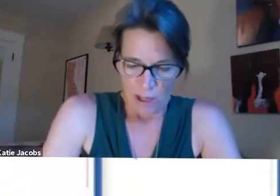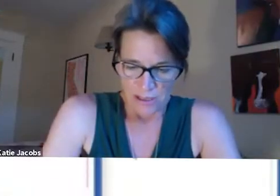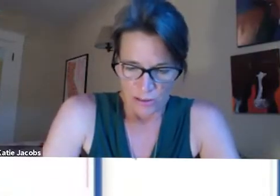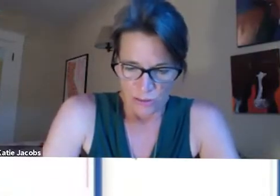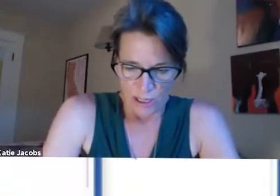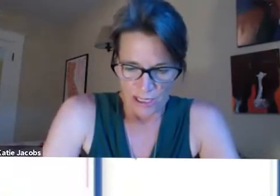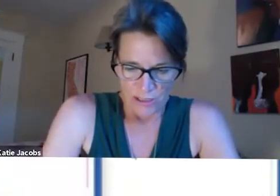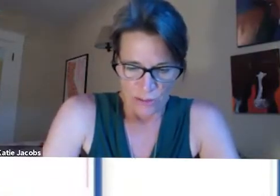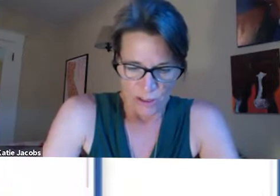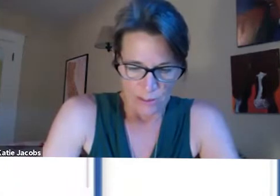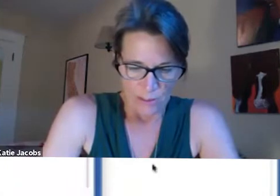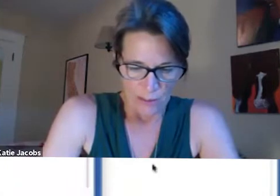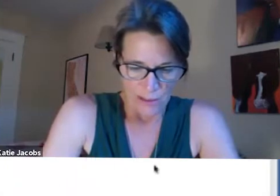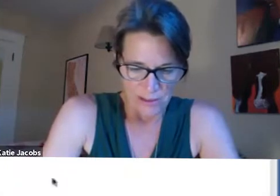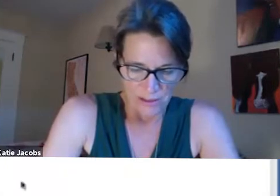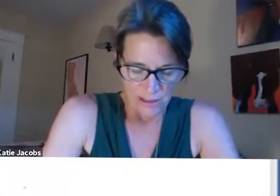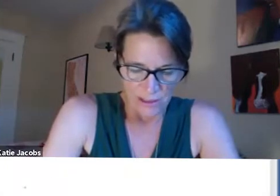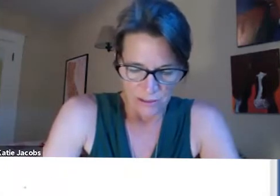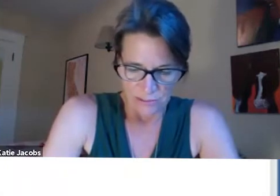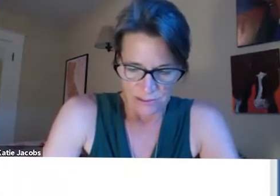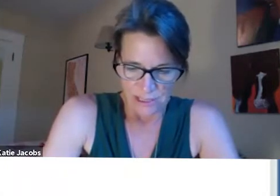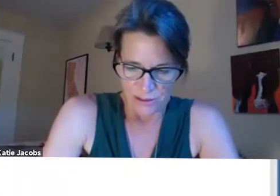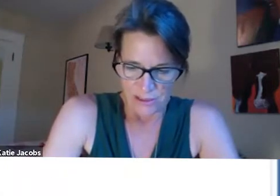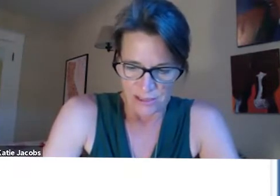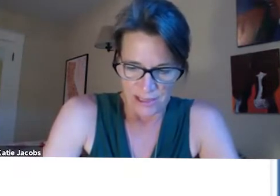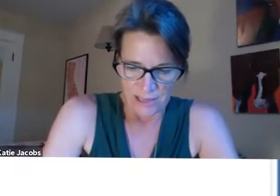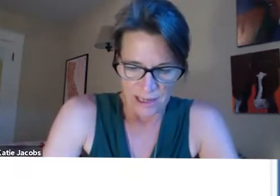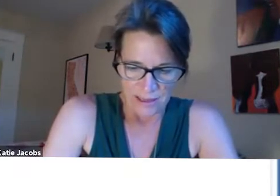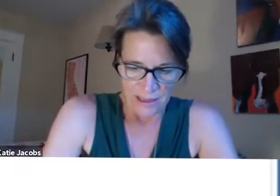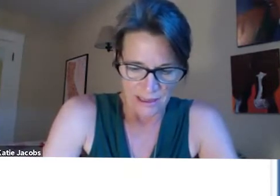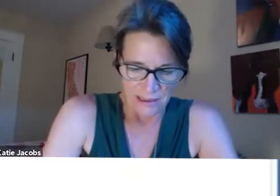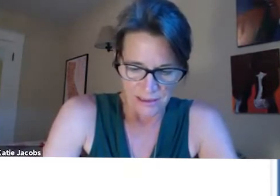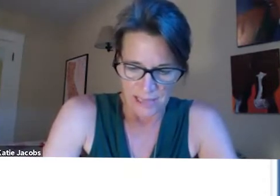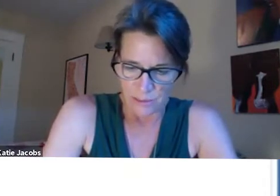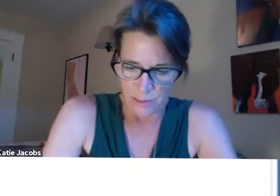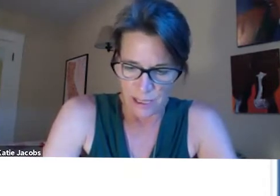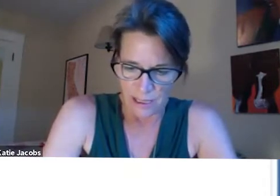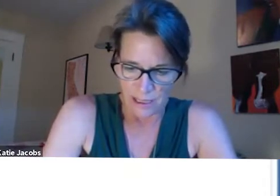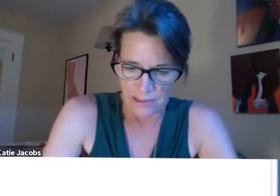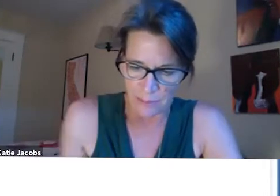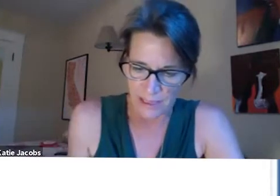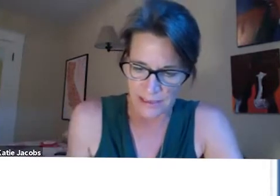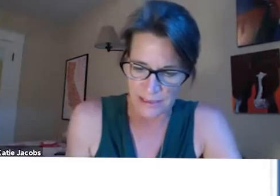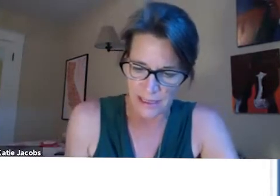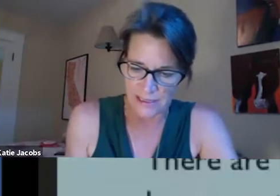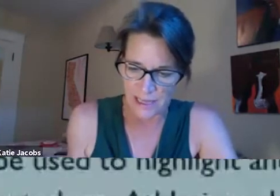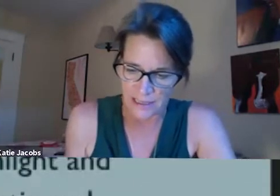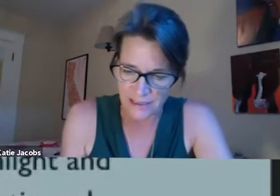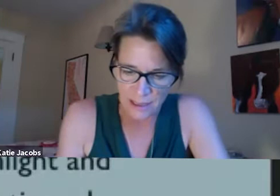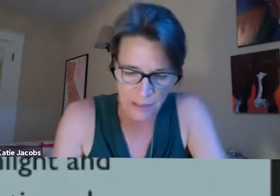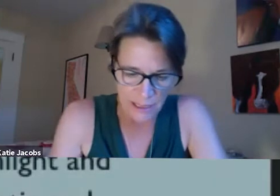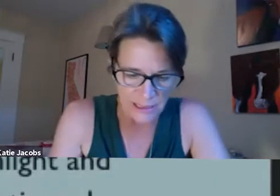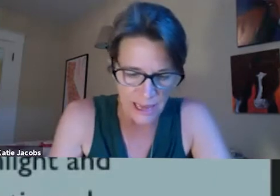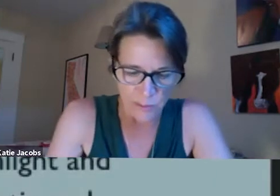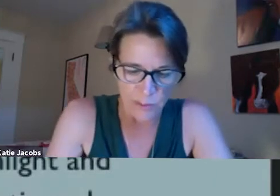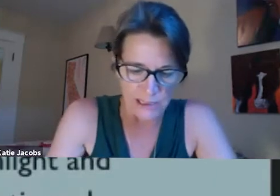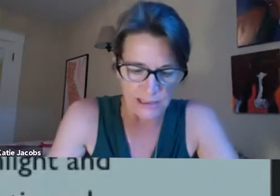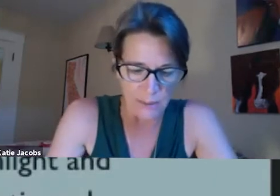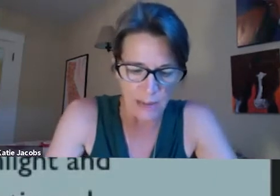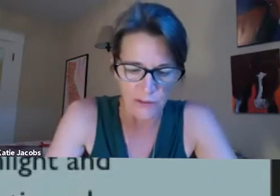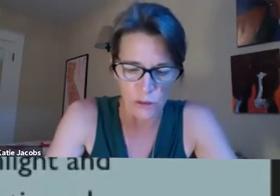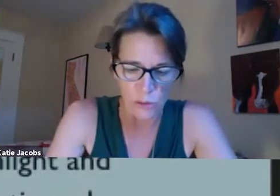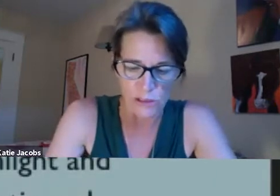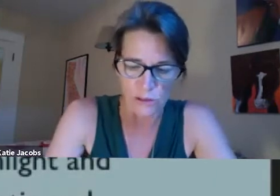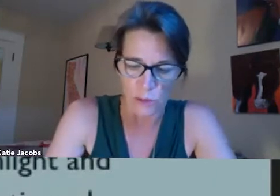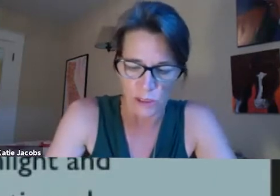Sam also, when I talked with him about this, tears in his eyes kind of thing, said to me, he said, it's something to have a place